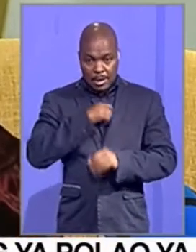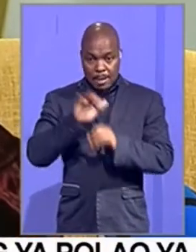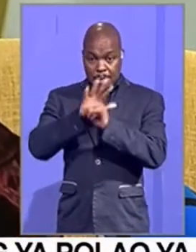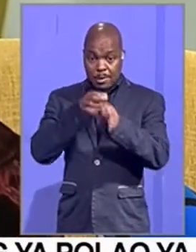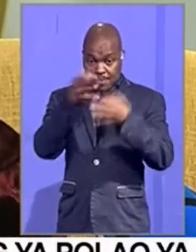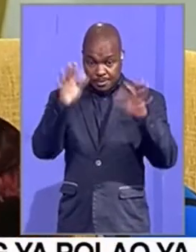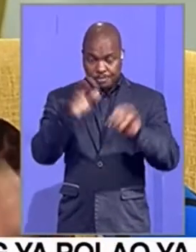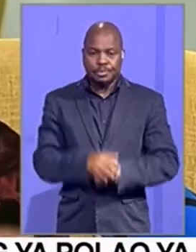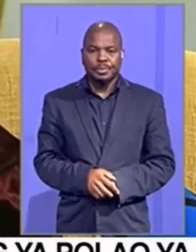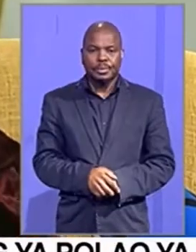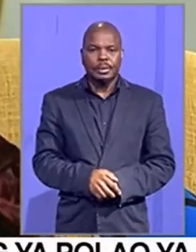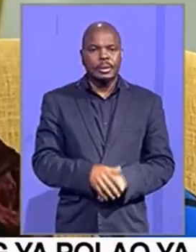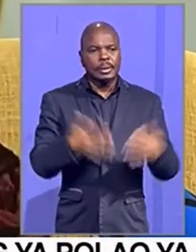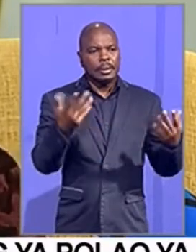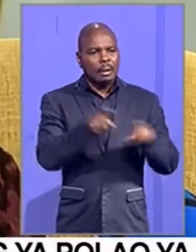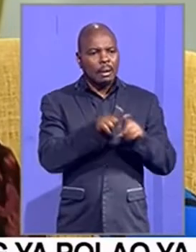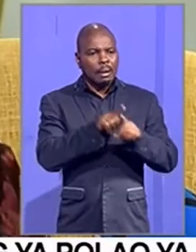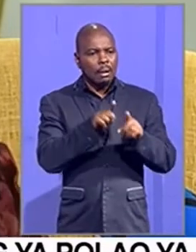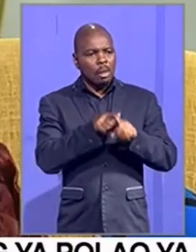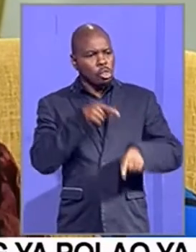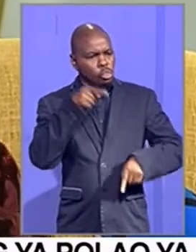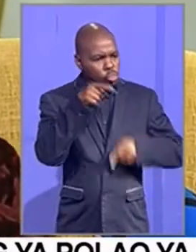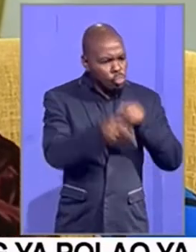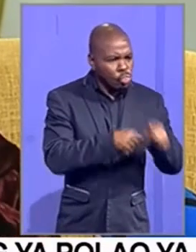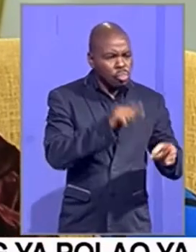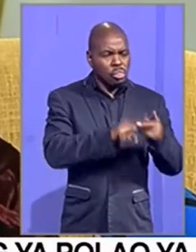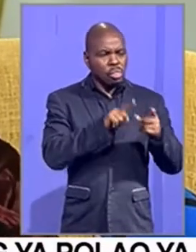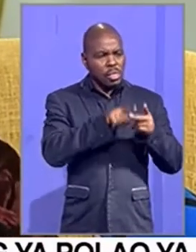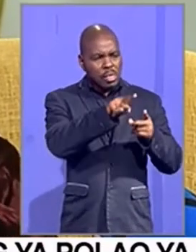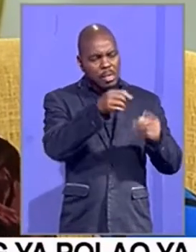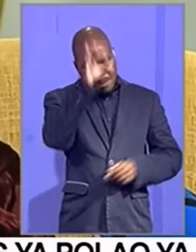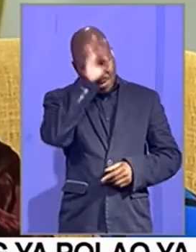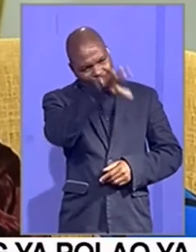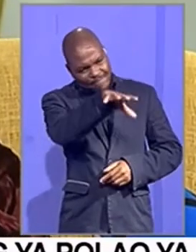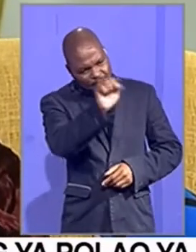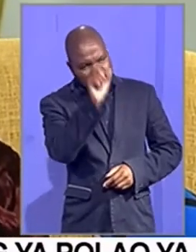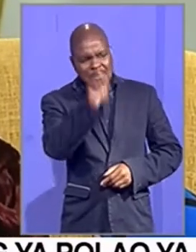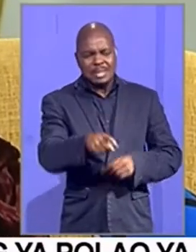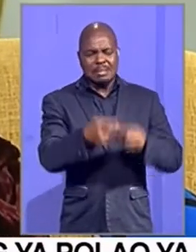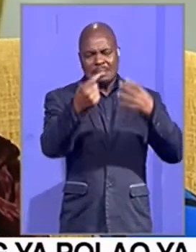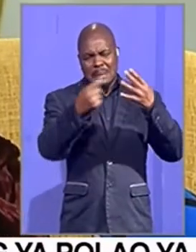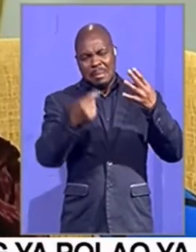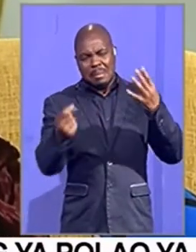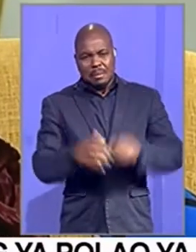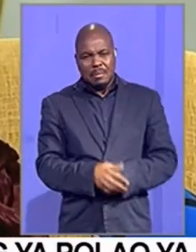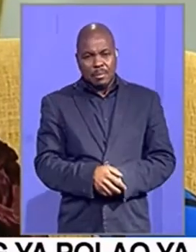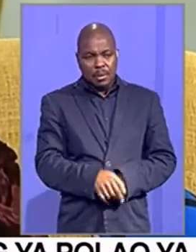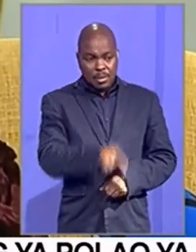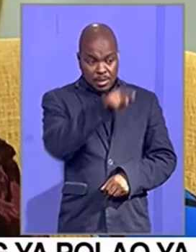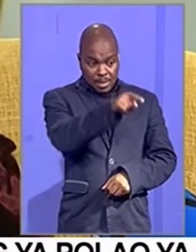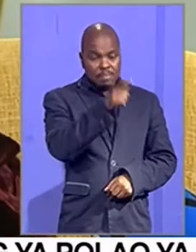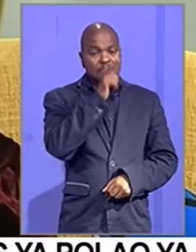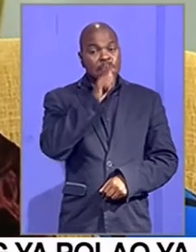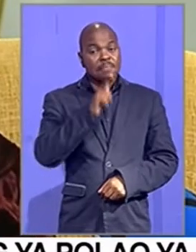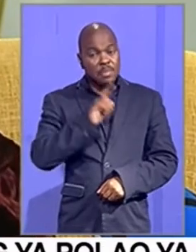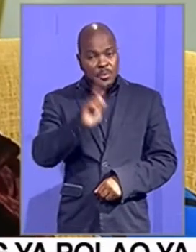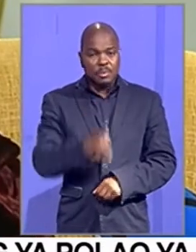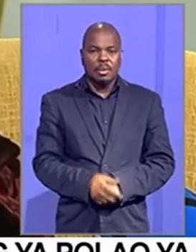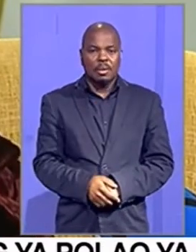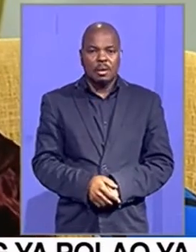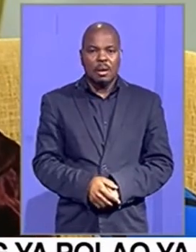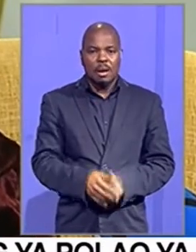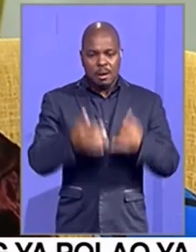of the intimidation. We must hand her over to the police, etc. And she then said to me, we are